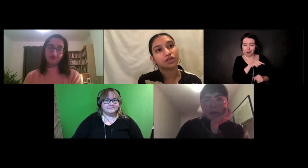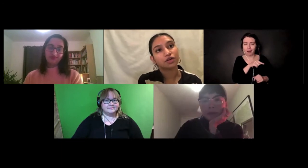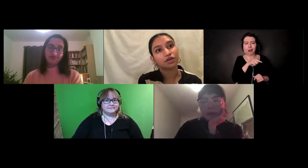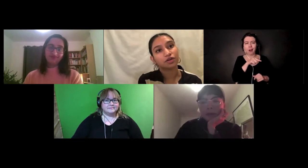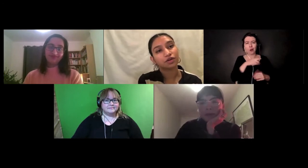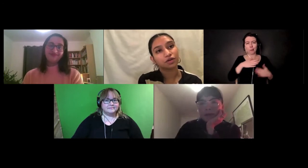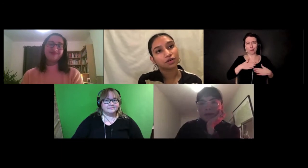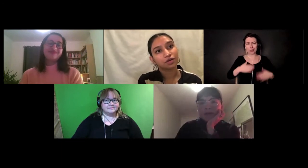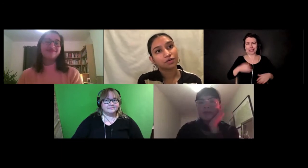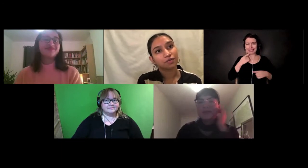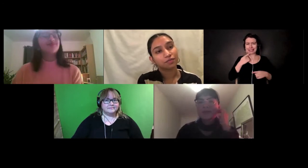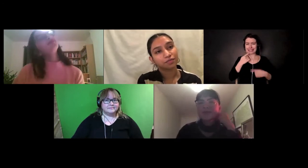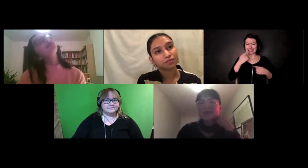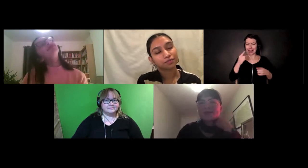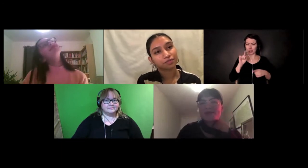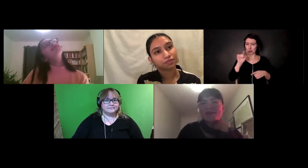you do.